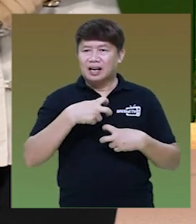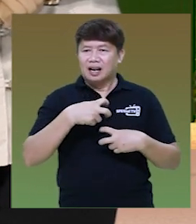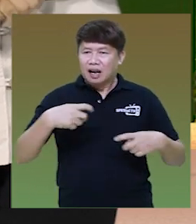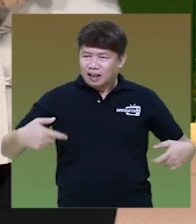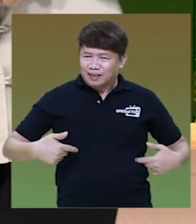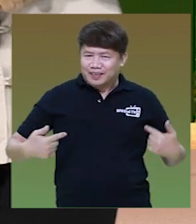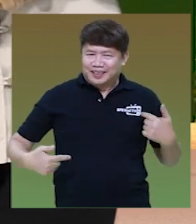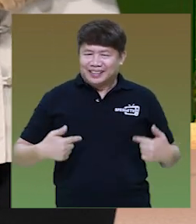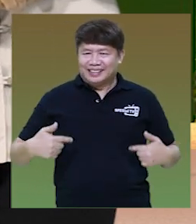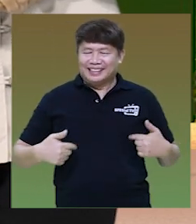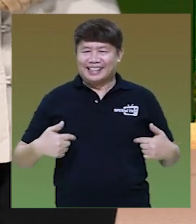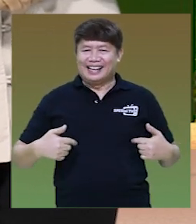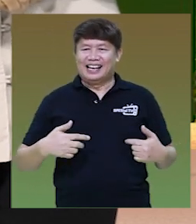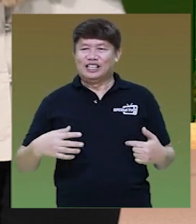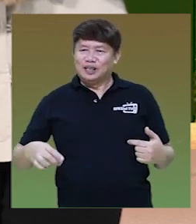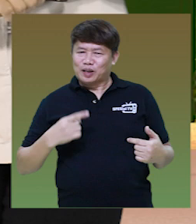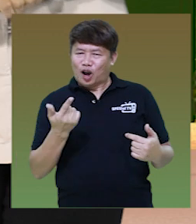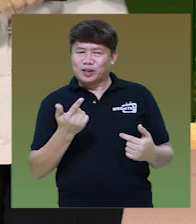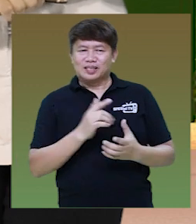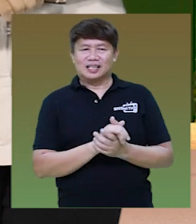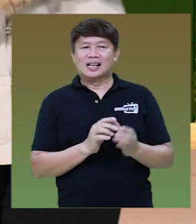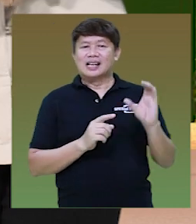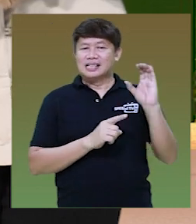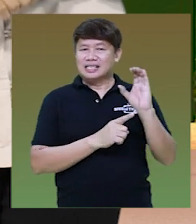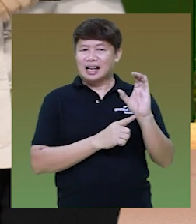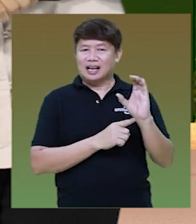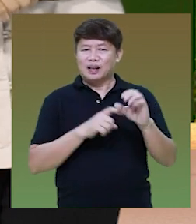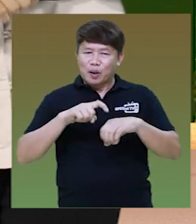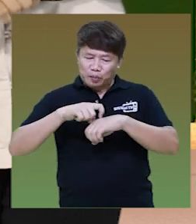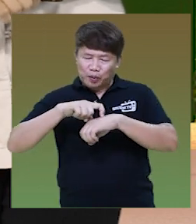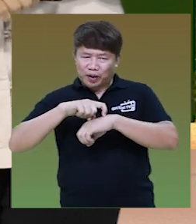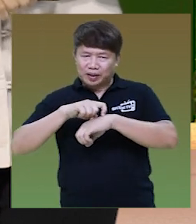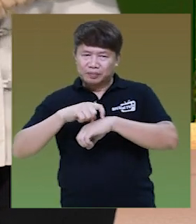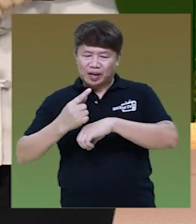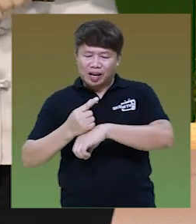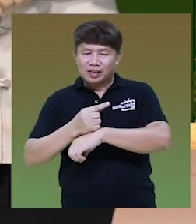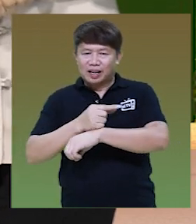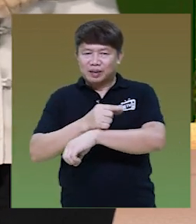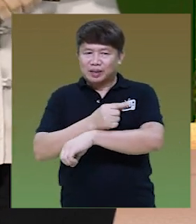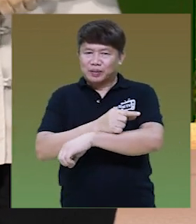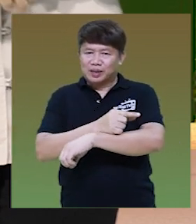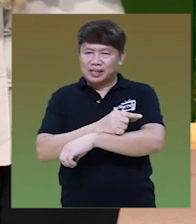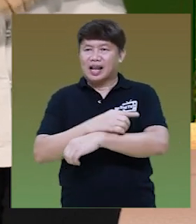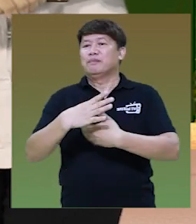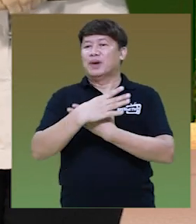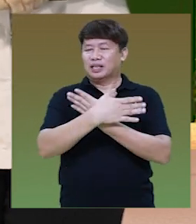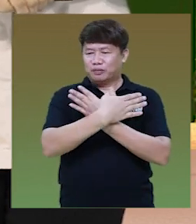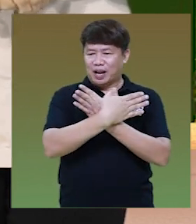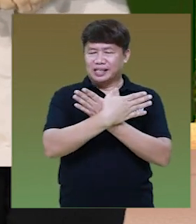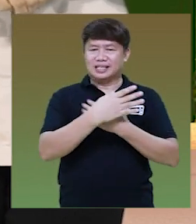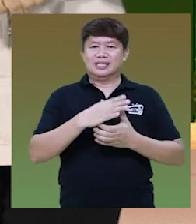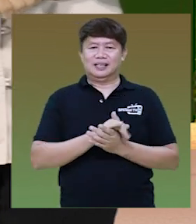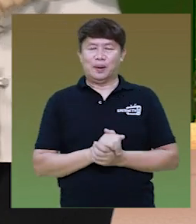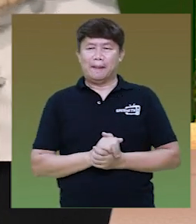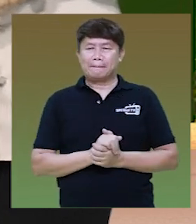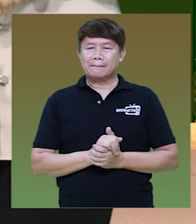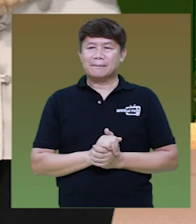gorilla, and dogs. C. Worms, grasshoppers, and